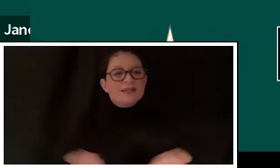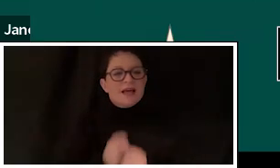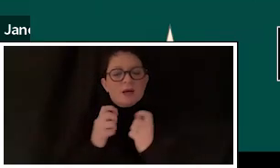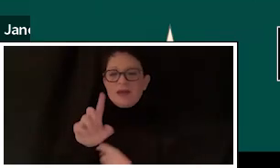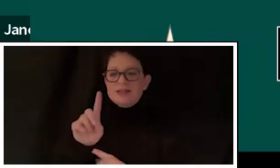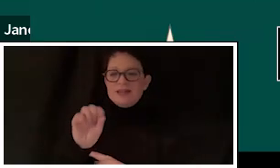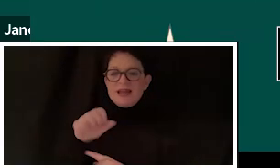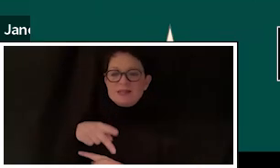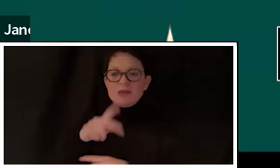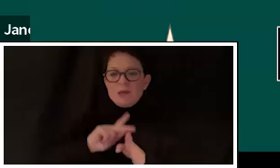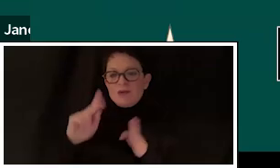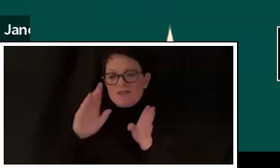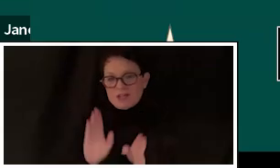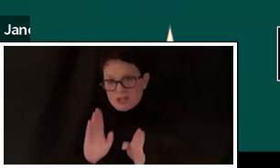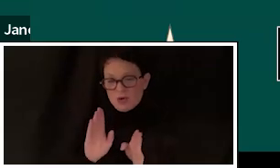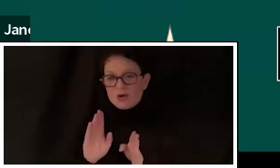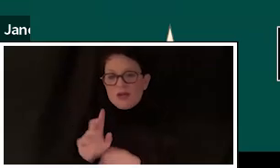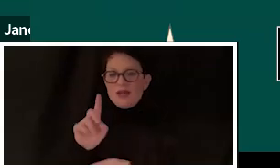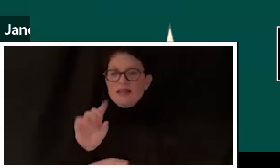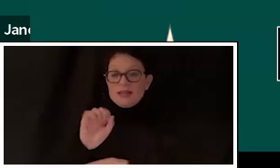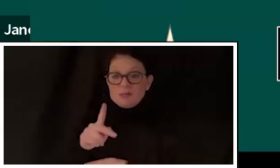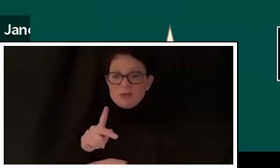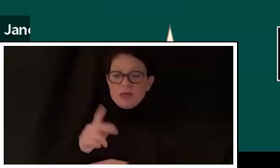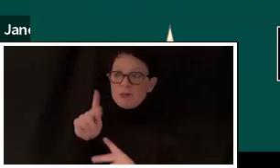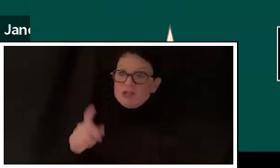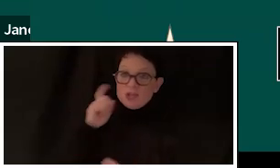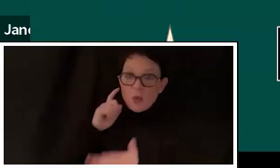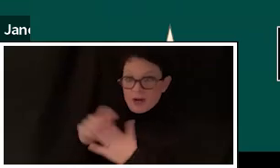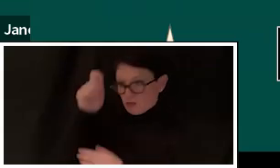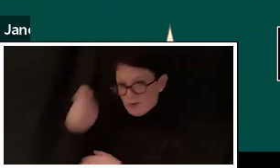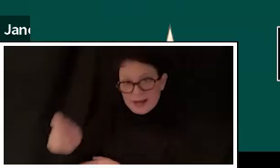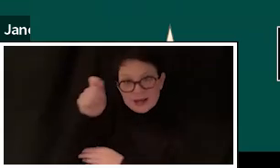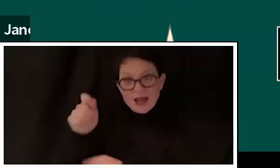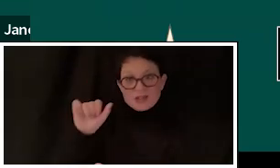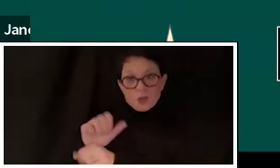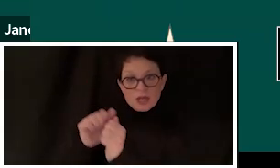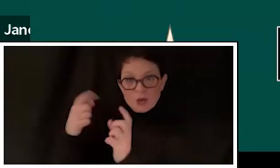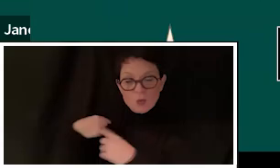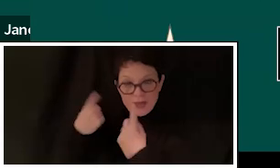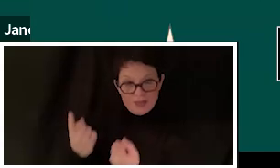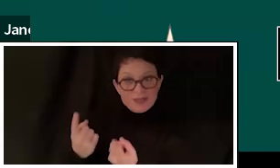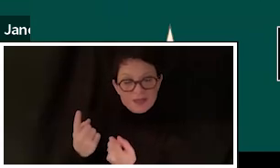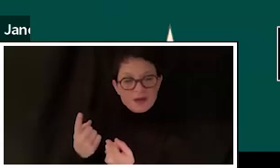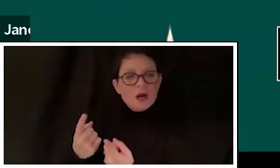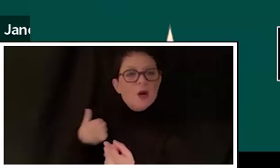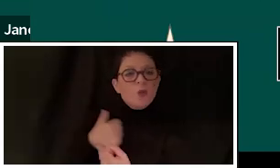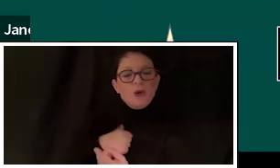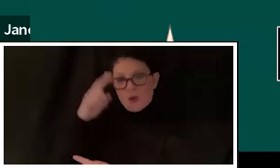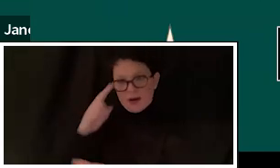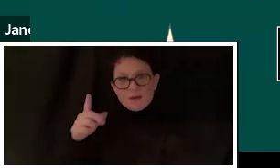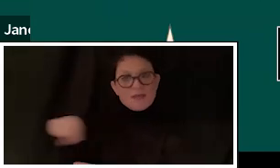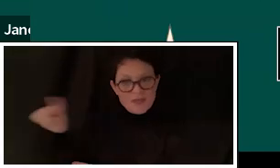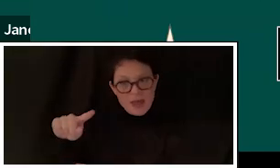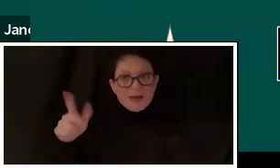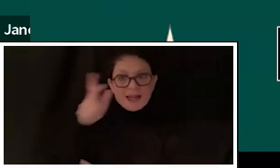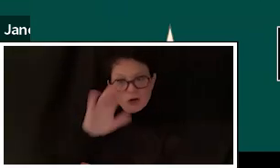direct support professionals. You have a DSP that you want to recognize that you've been working with in self-direction. We want to hear about